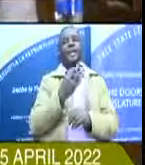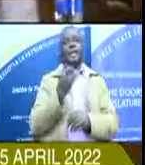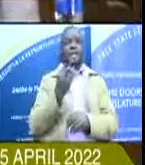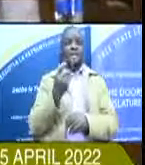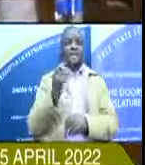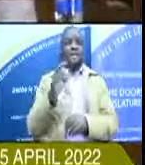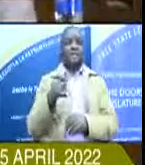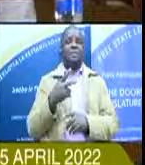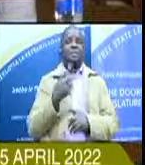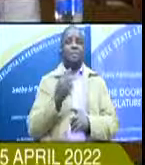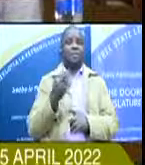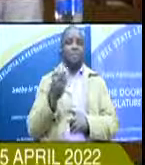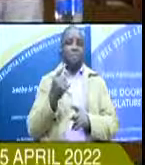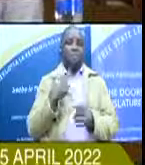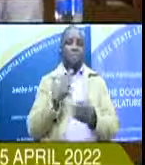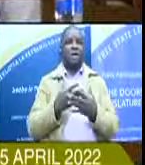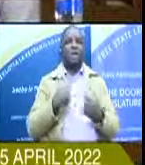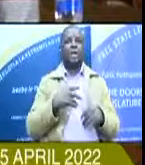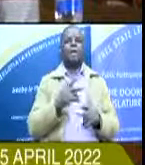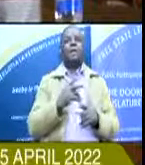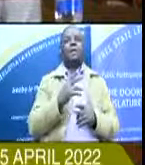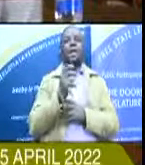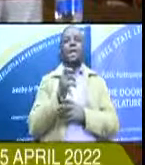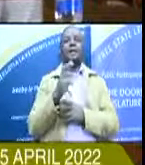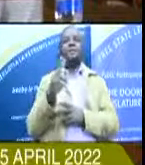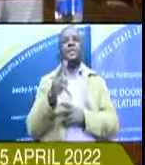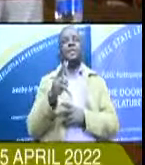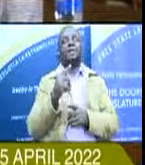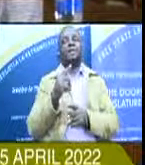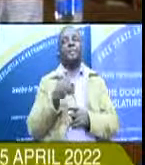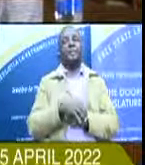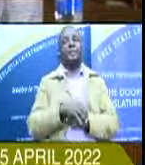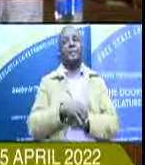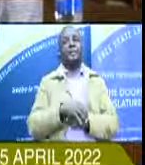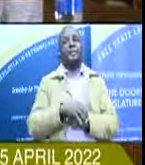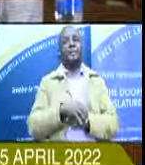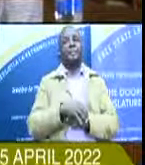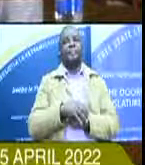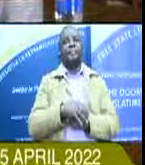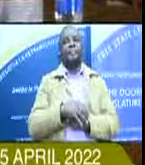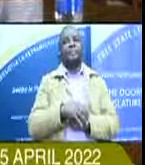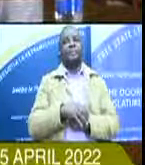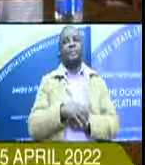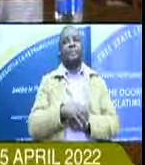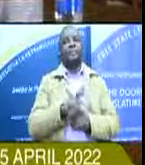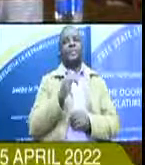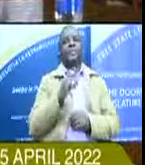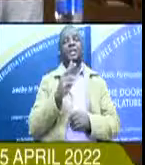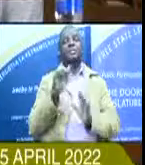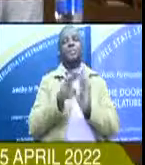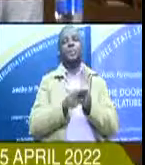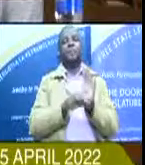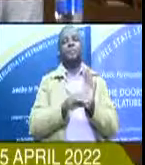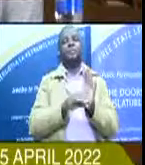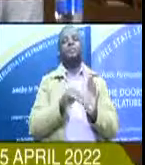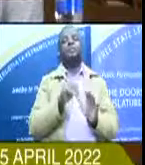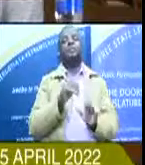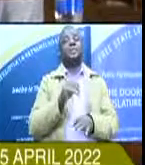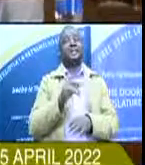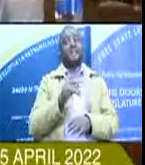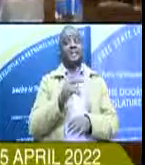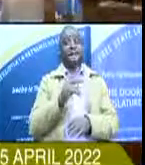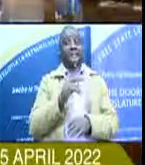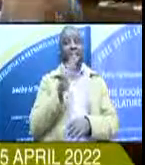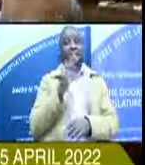32,664 eligible patients will be started on antiretroviral therapy. On the TB program, this year's TB Day